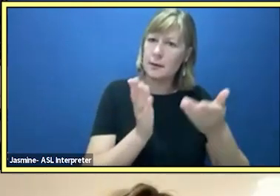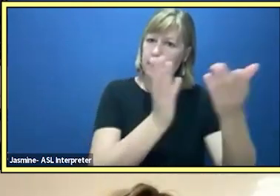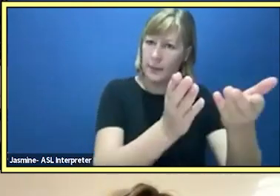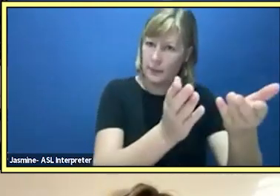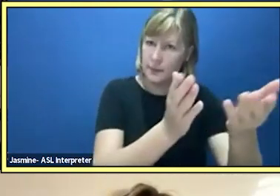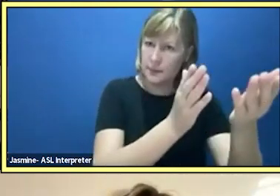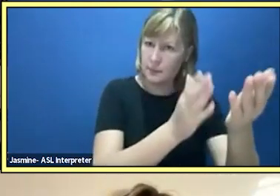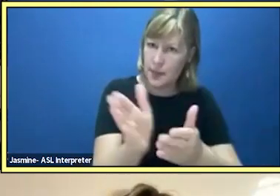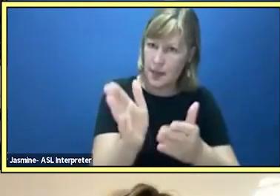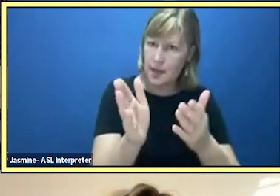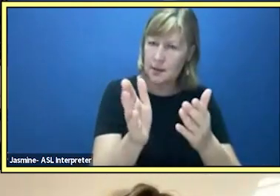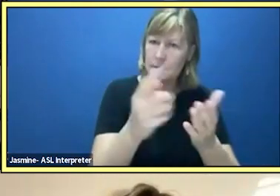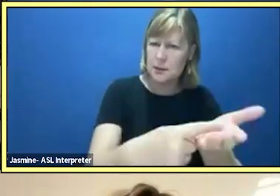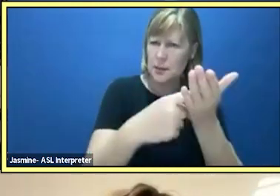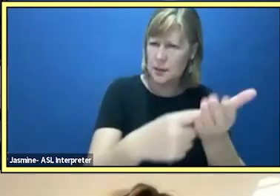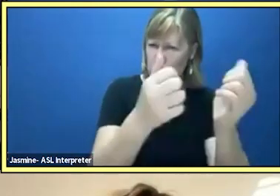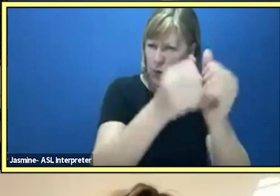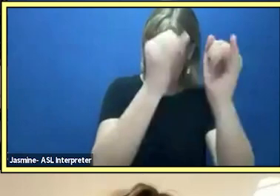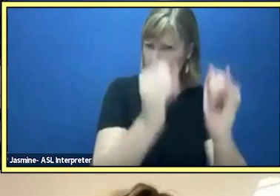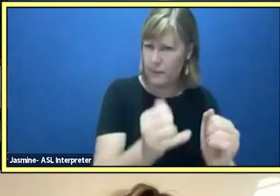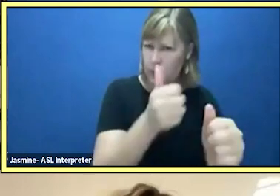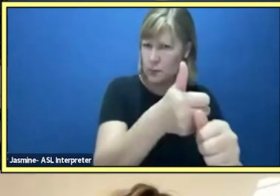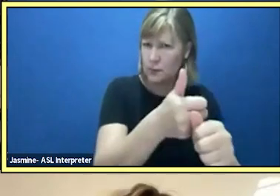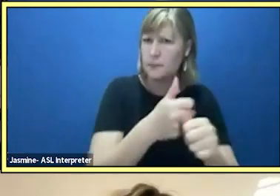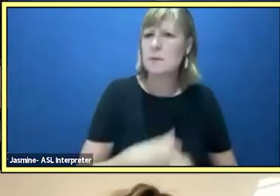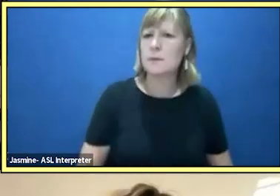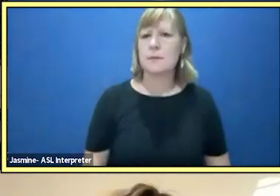with you. Okay, thank you.